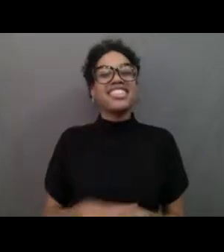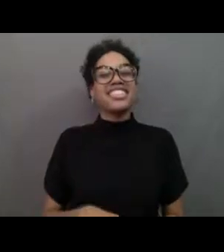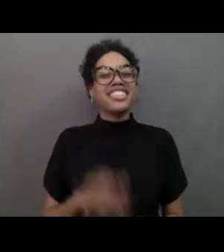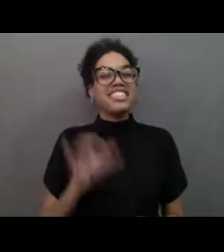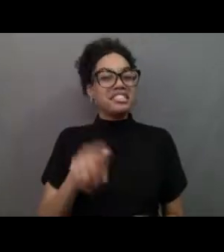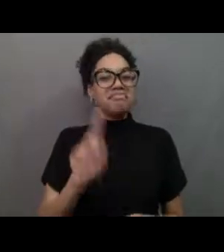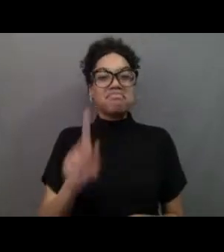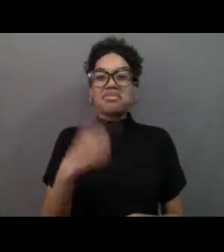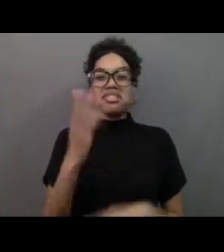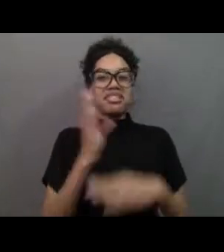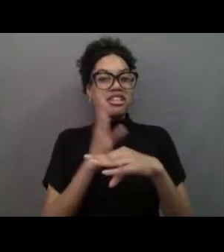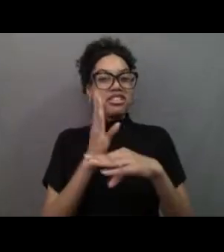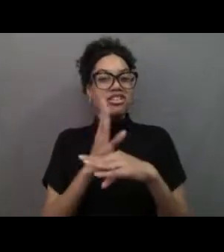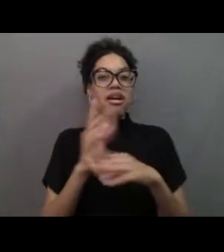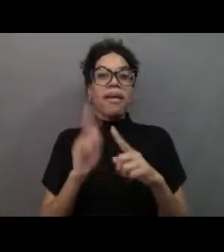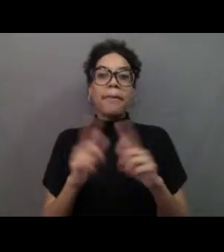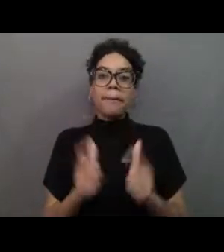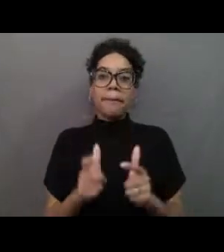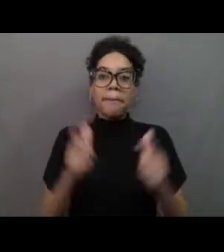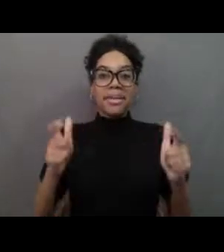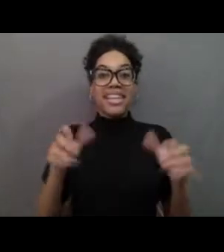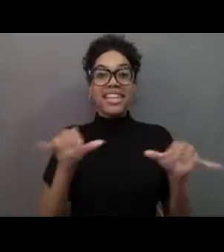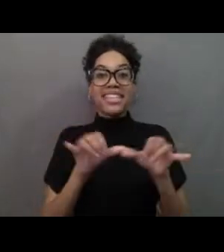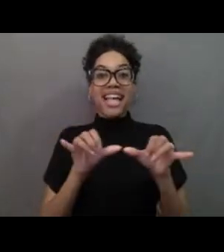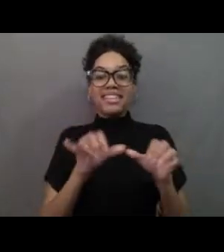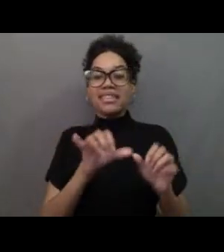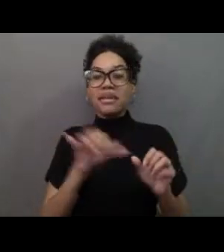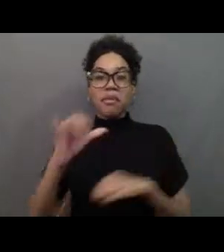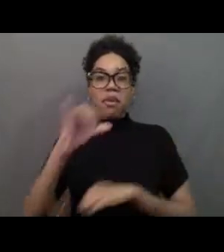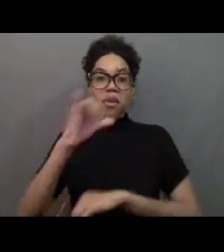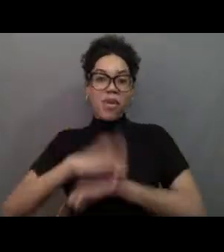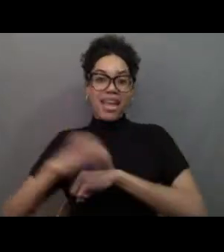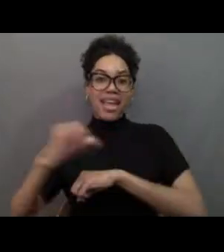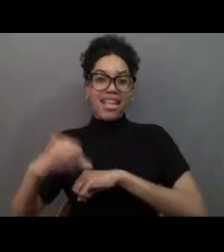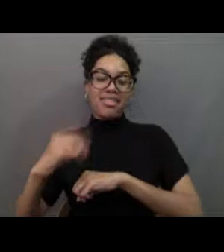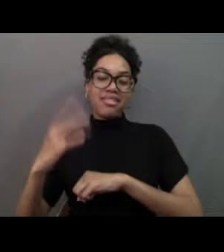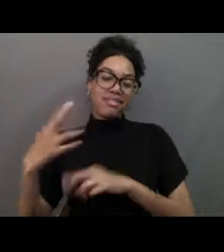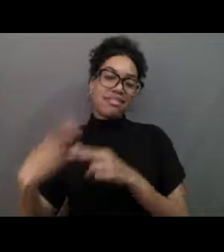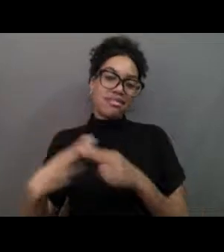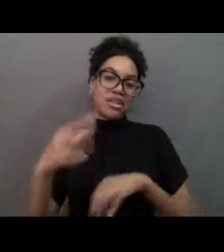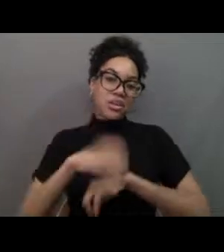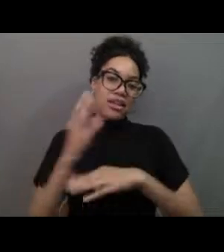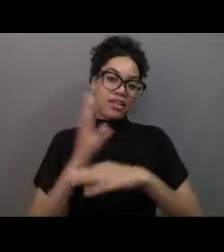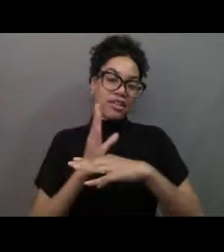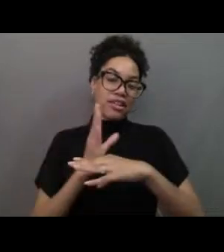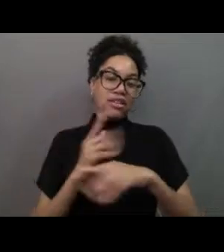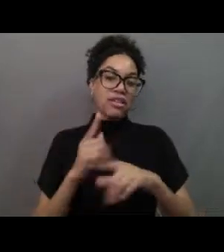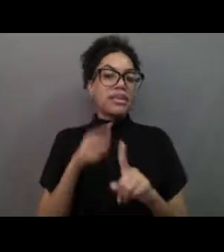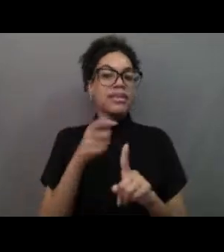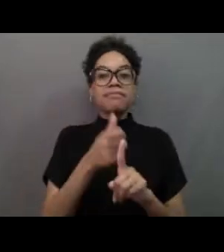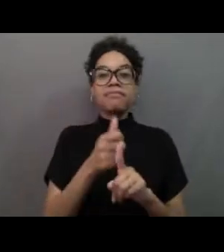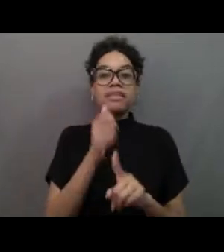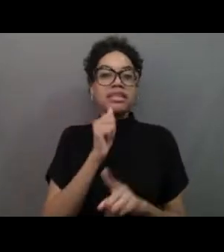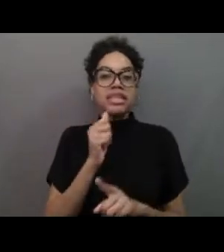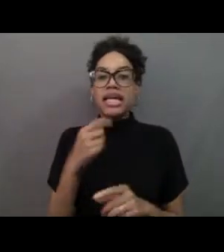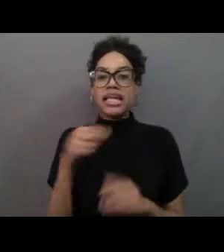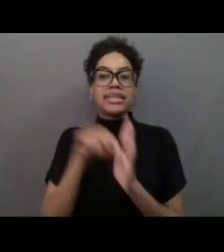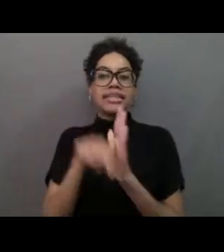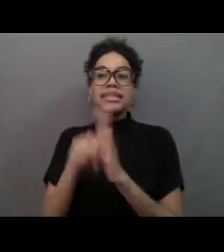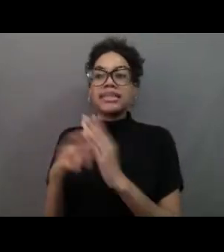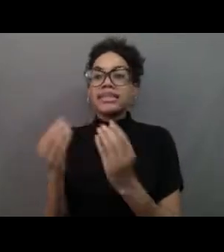as big as some whales, and that's how it got its name, the whale shark. But again, this is not one of your big predatory sharks. It's got a big, huge mouth across the